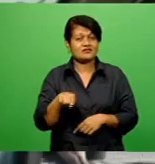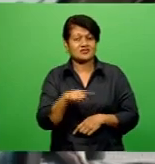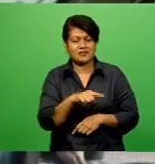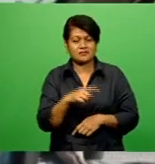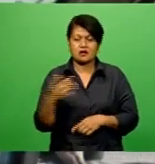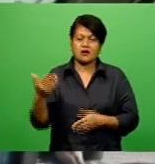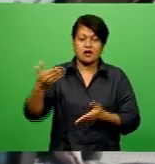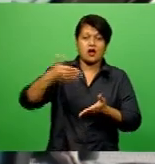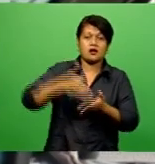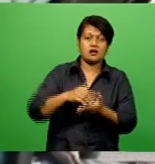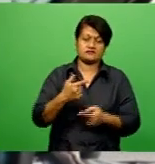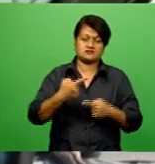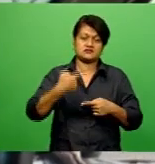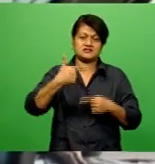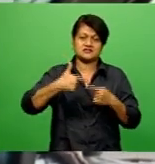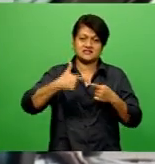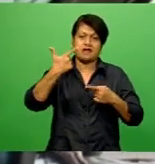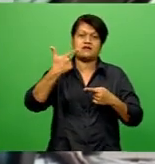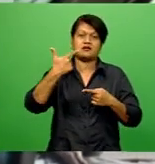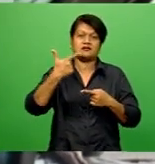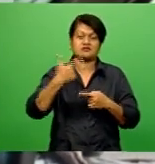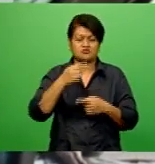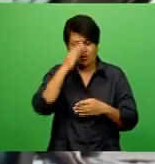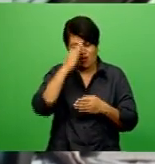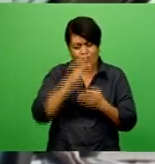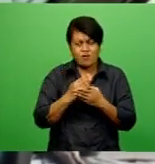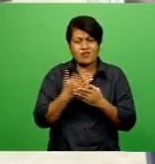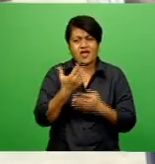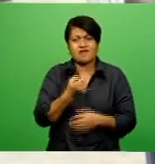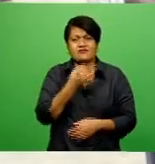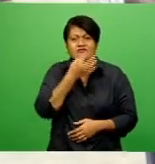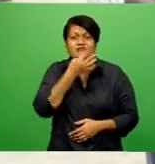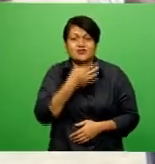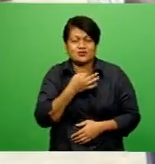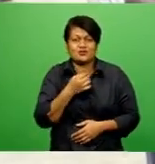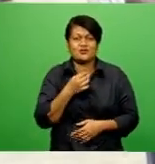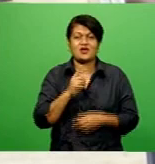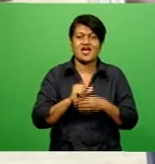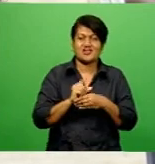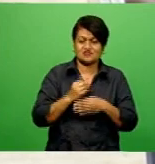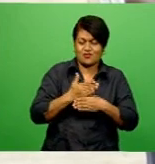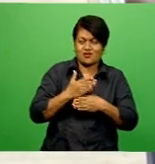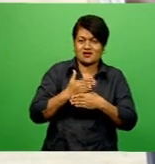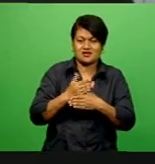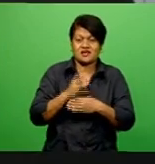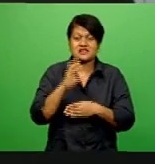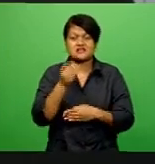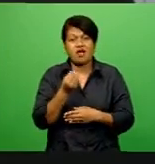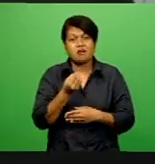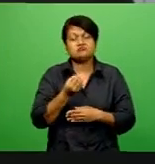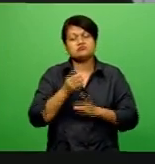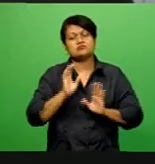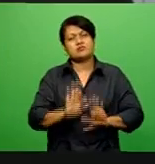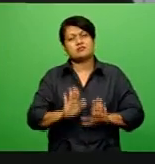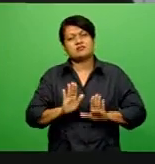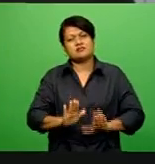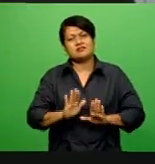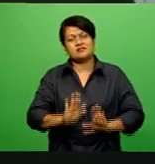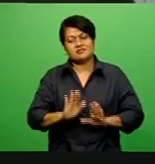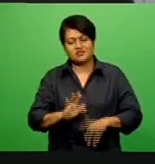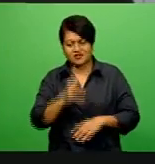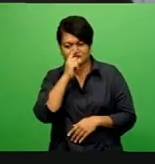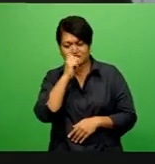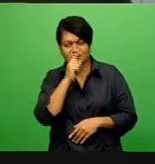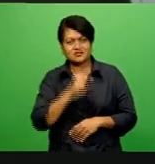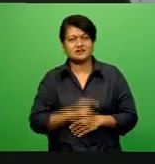7 a.m. in the hopes of getting a few extra jobs. But for some, the wait for passengers also takes a toll on them.